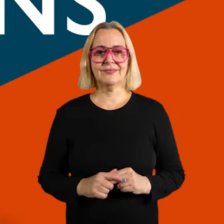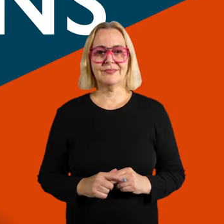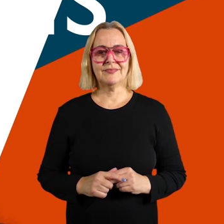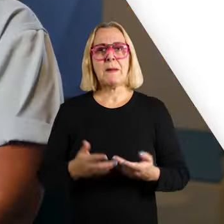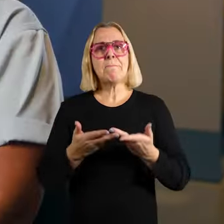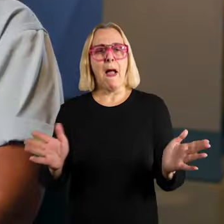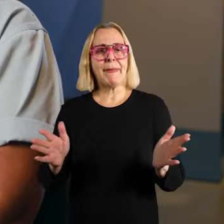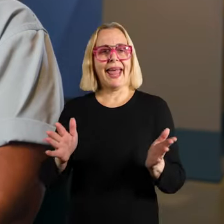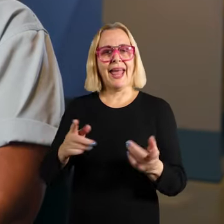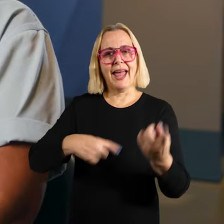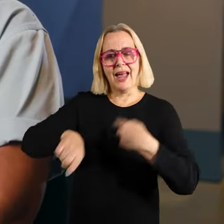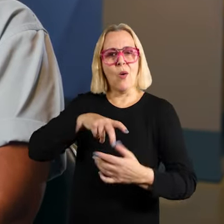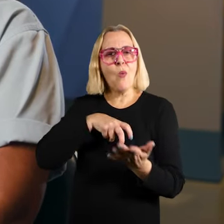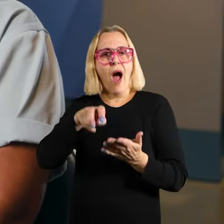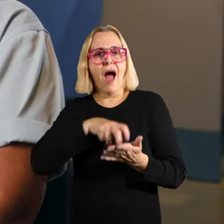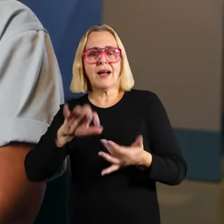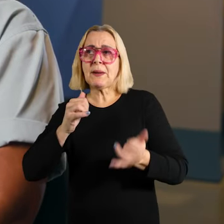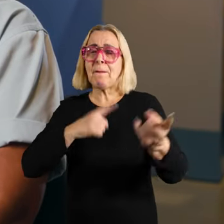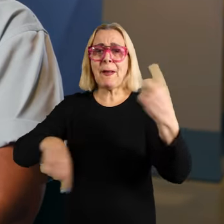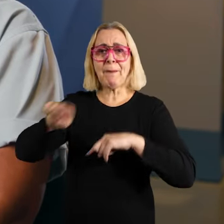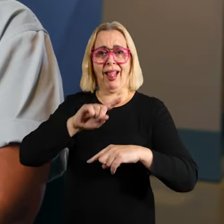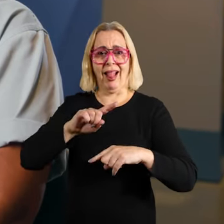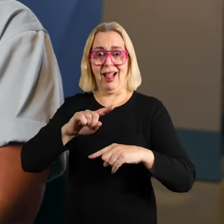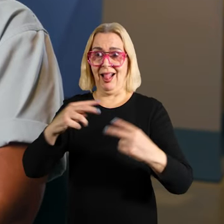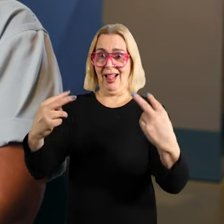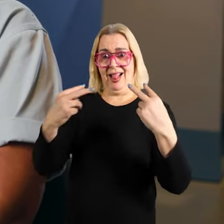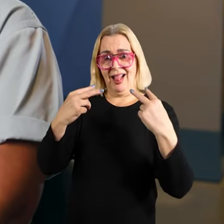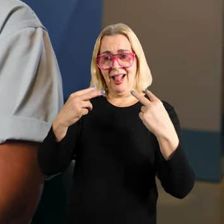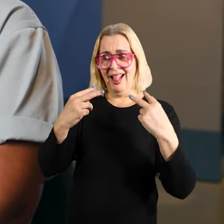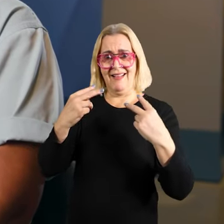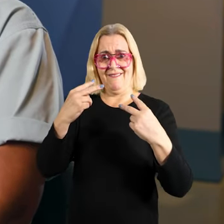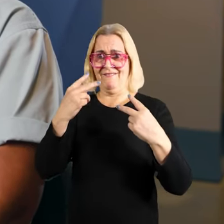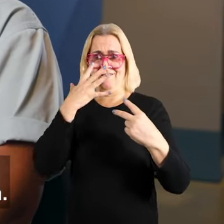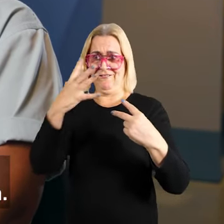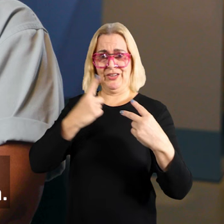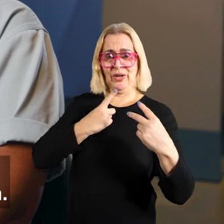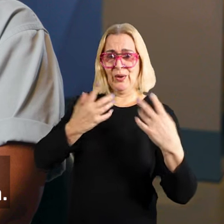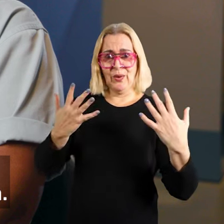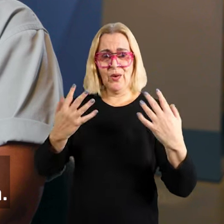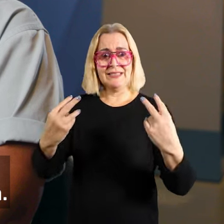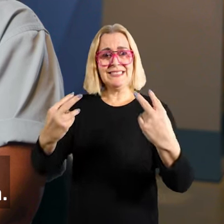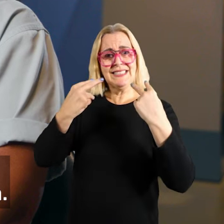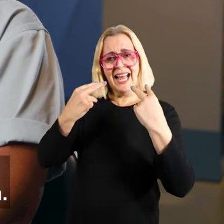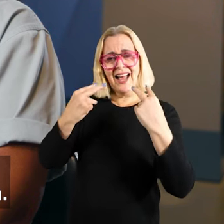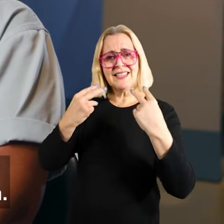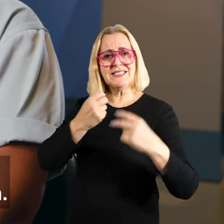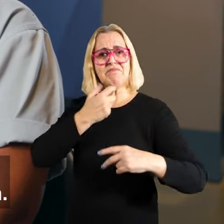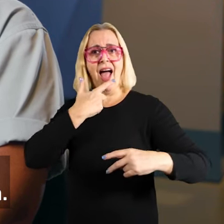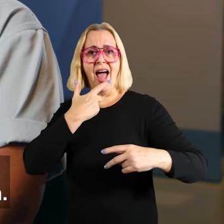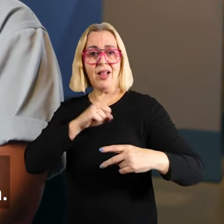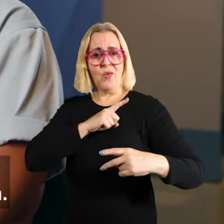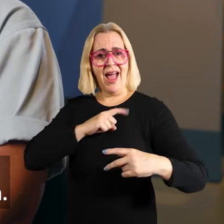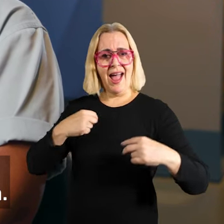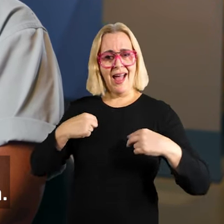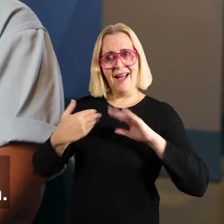In public, when we are walking, sometimes the people see me, and they, even unknown people, when they see me, they smile at me because